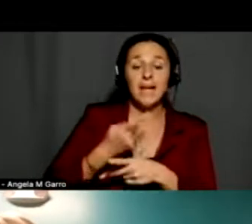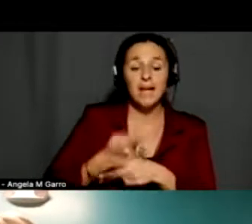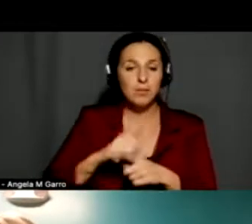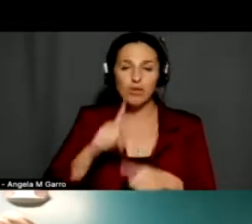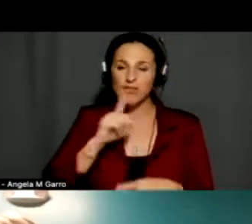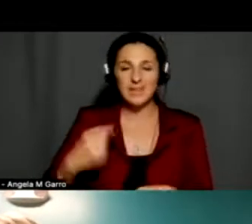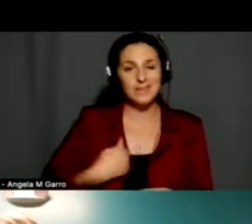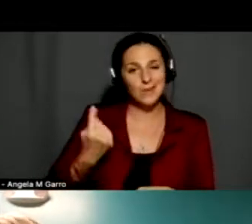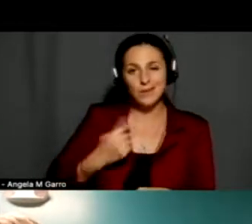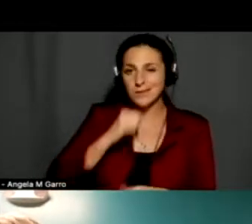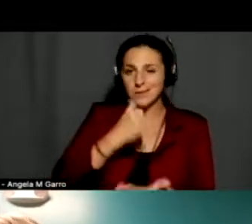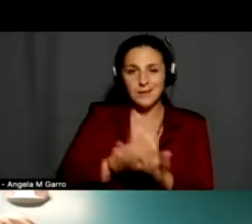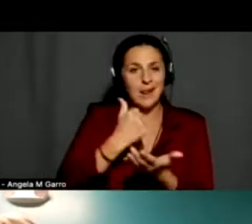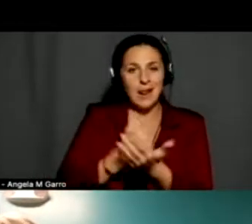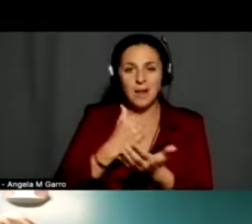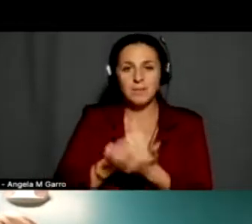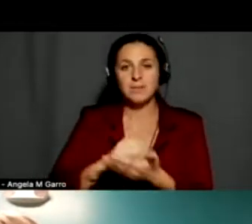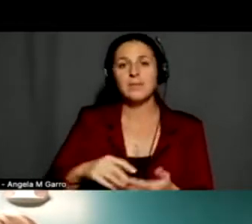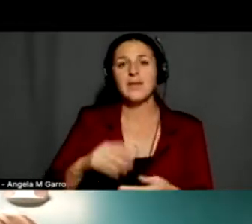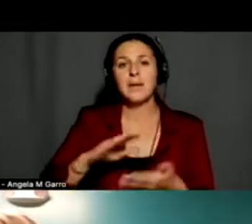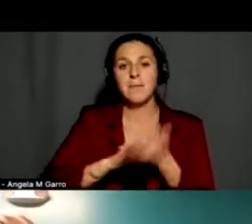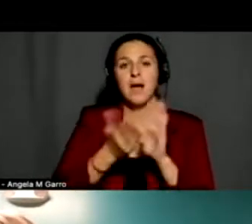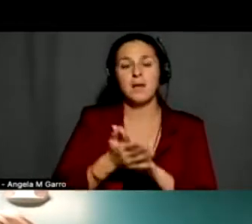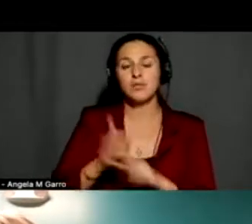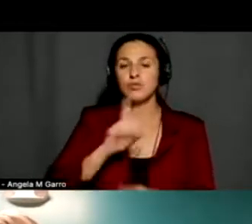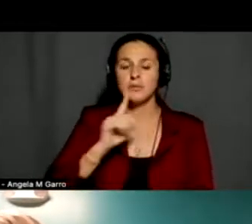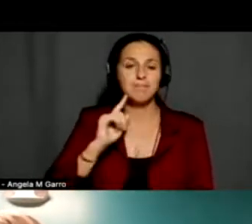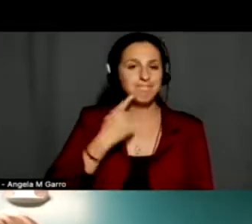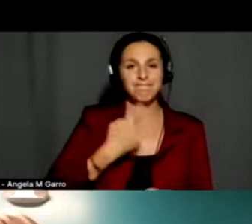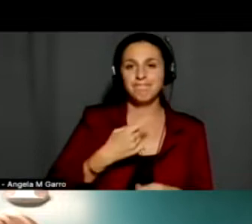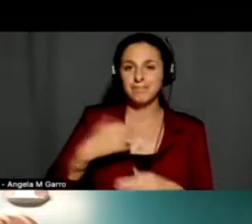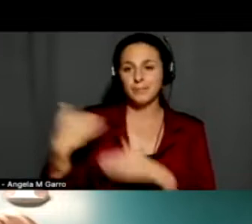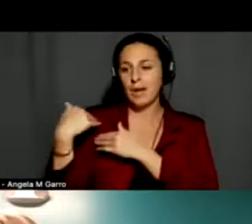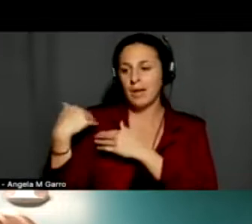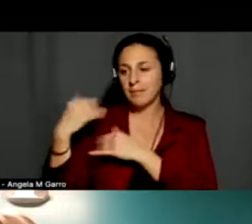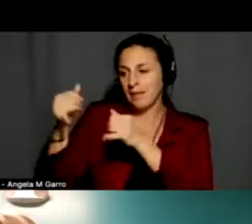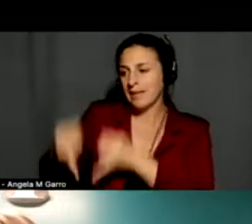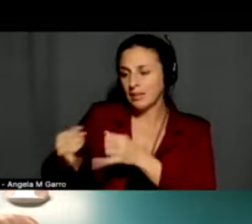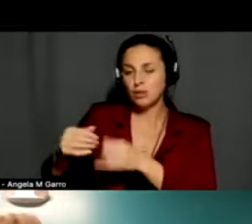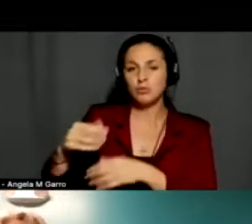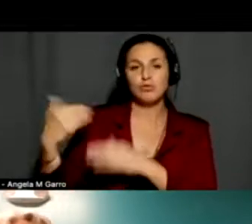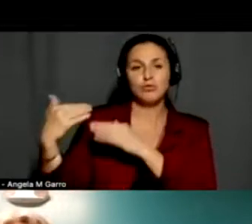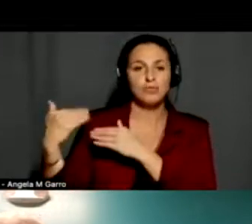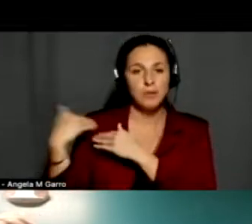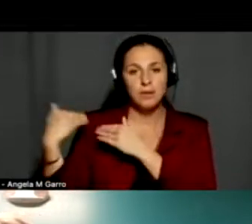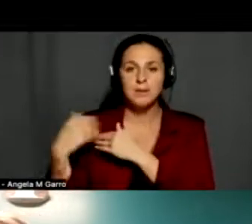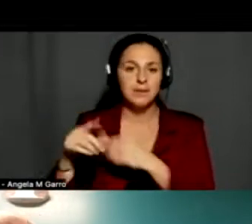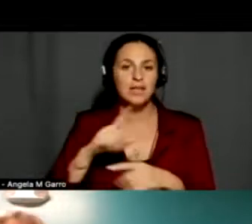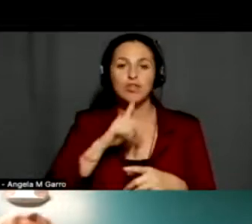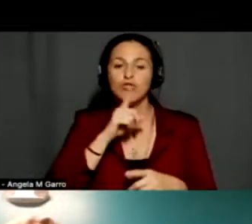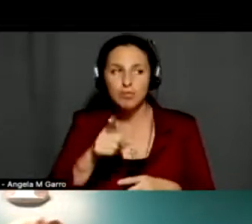that work it becomes the sole responsibility of the individual employee and ignores the responsibility that the larger institution